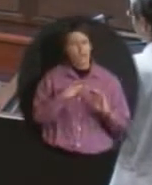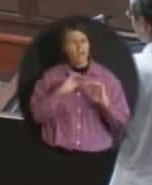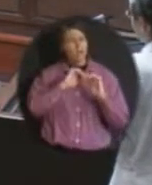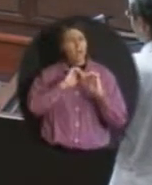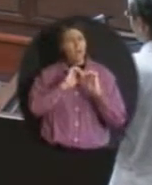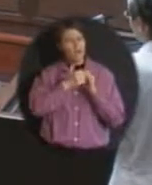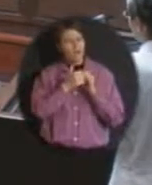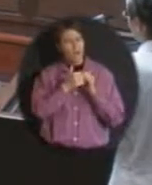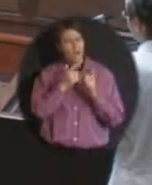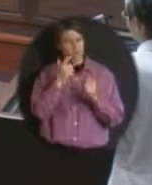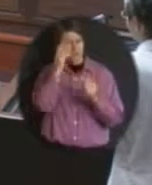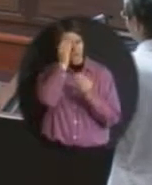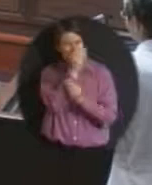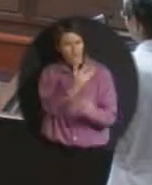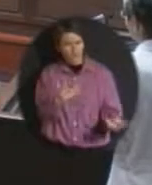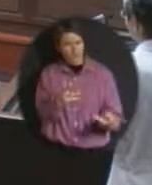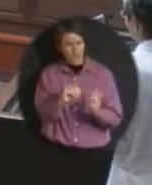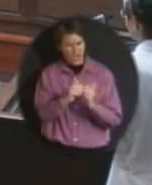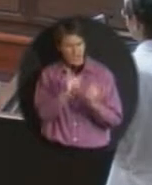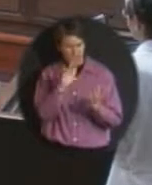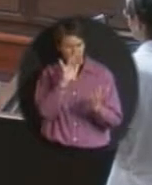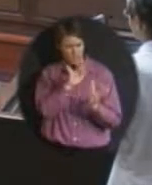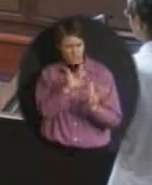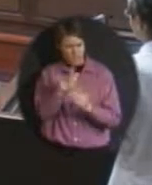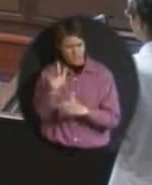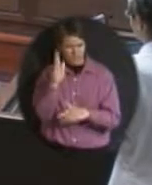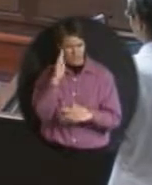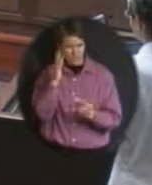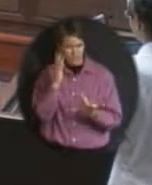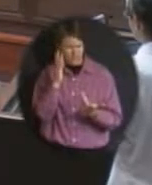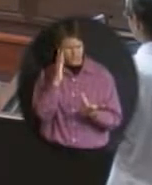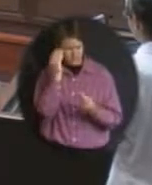them? How do they know this and they're aware of that, the ones that aren't going to summer school?